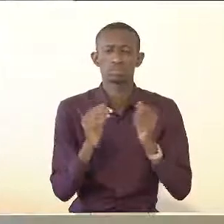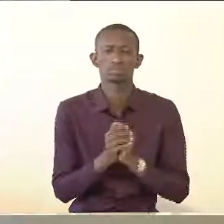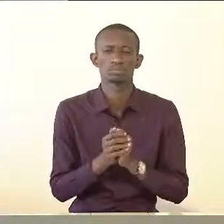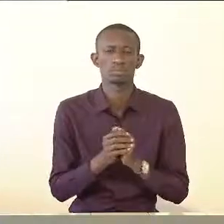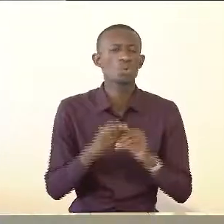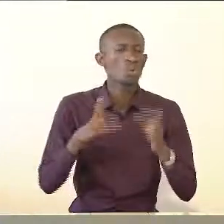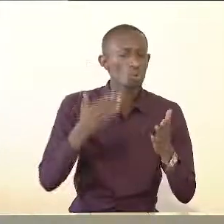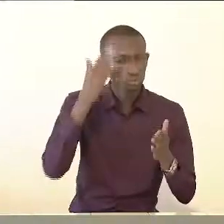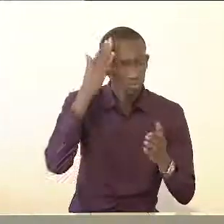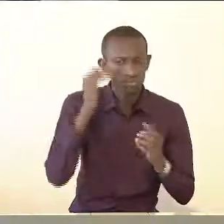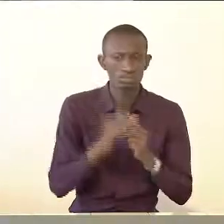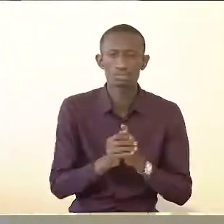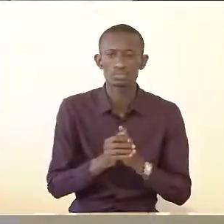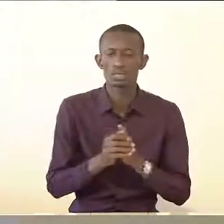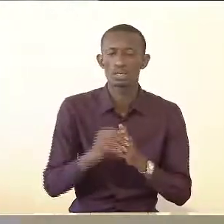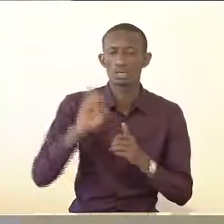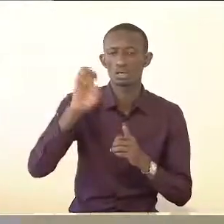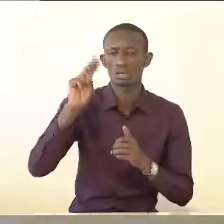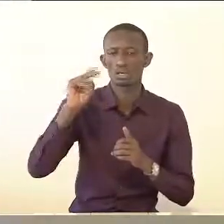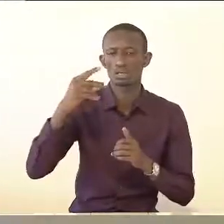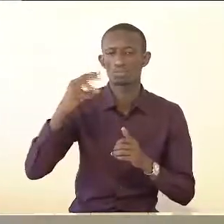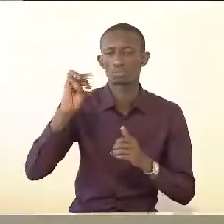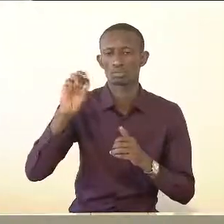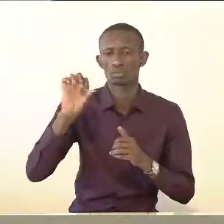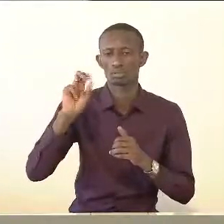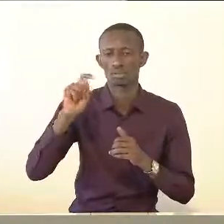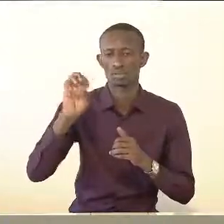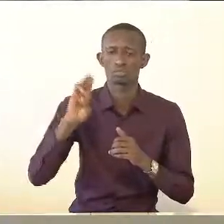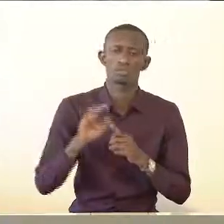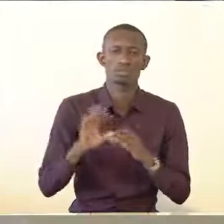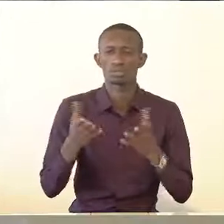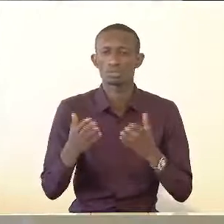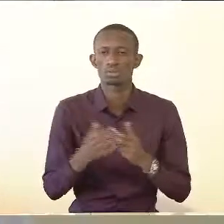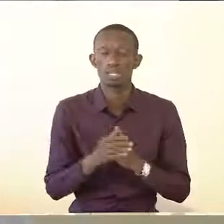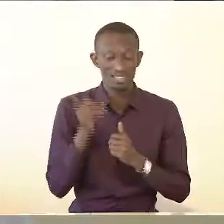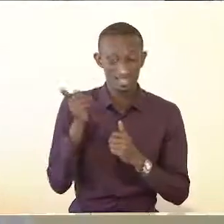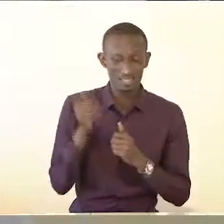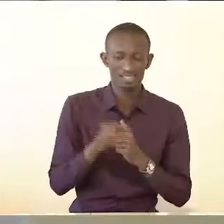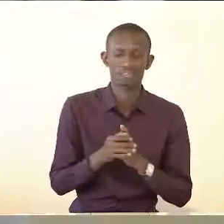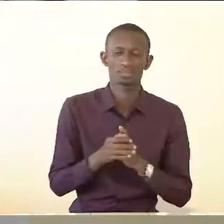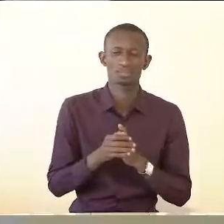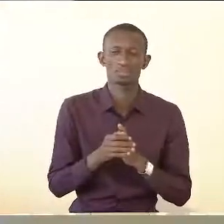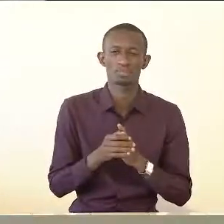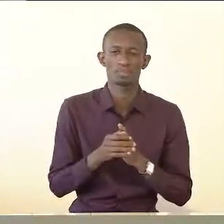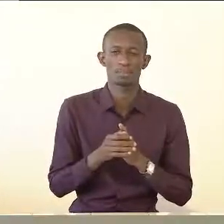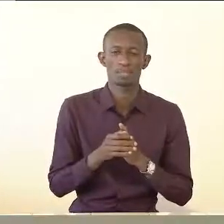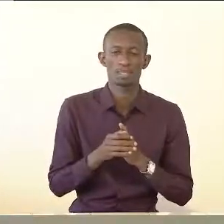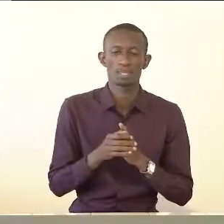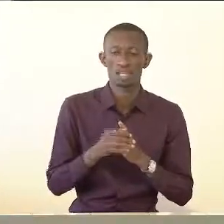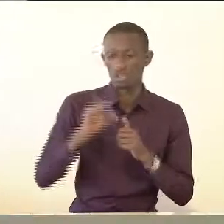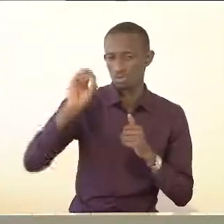homotherms? These are organisms whose body temperature remains